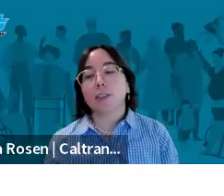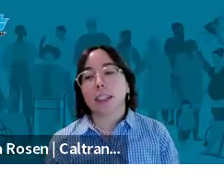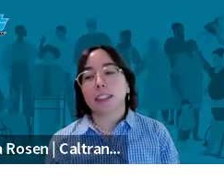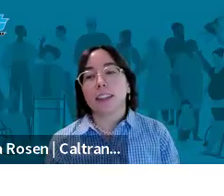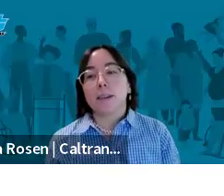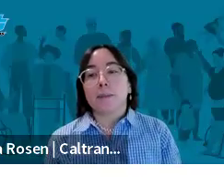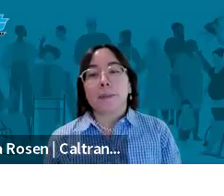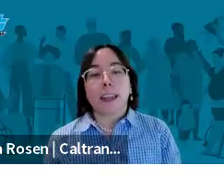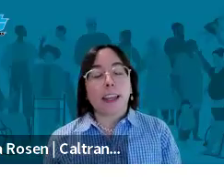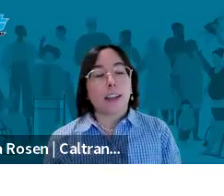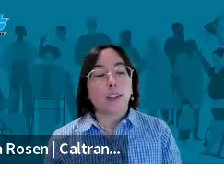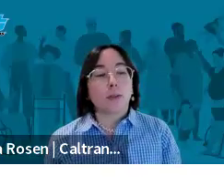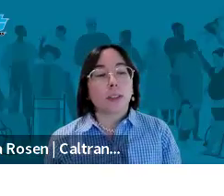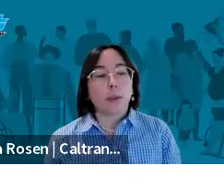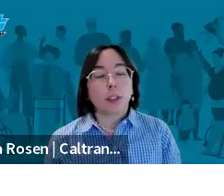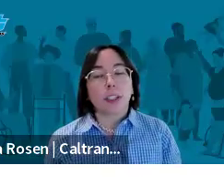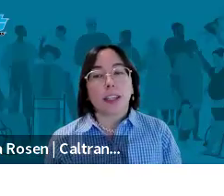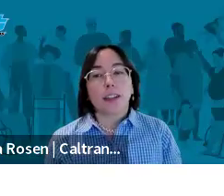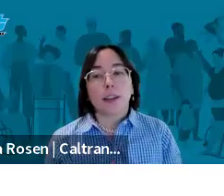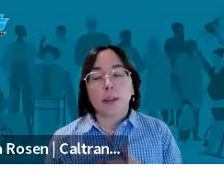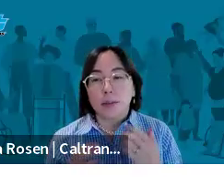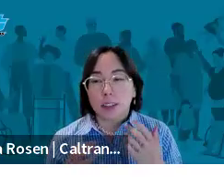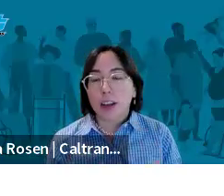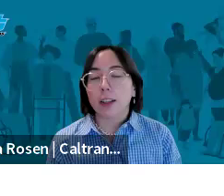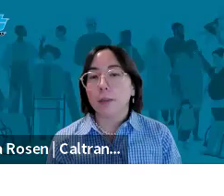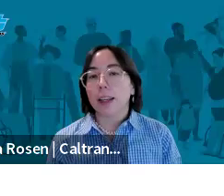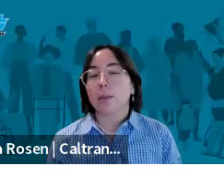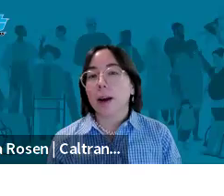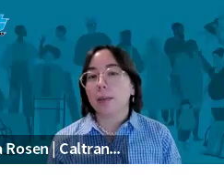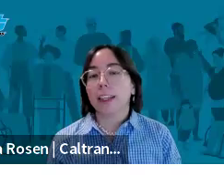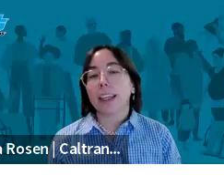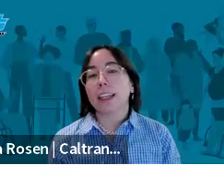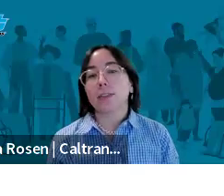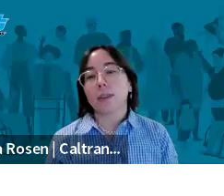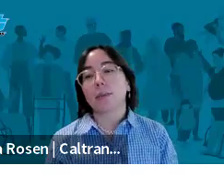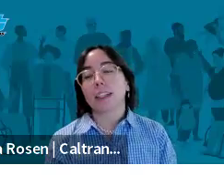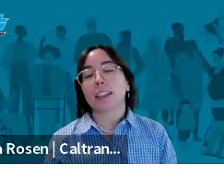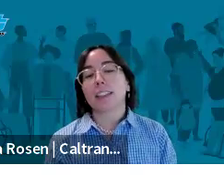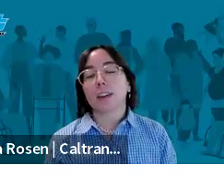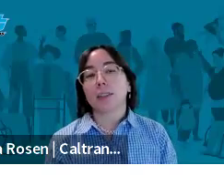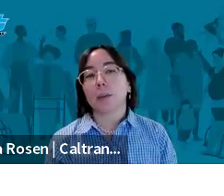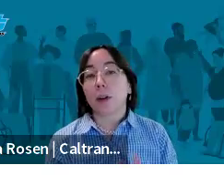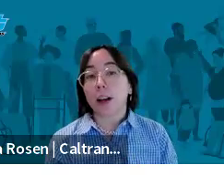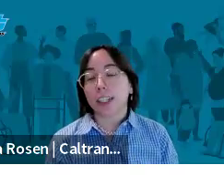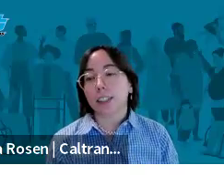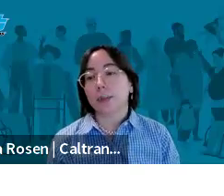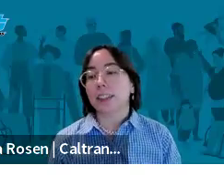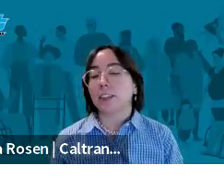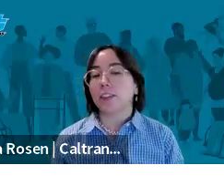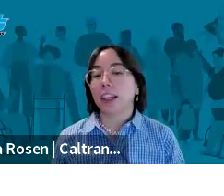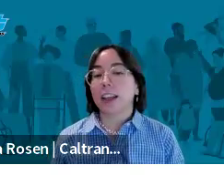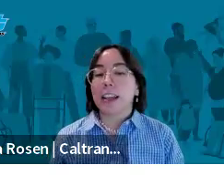for engagement, and really pushing developing public engagement plans that are really